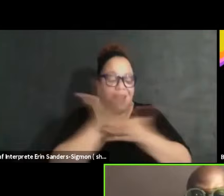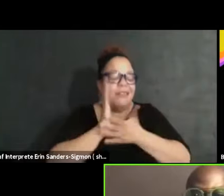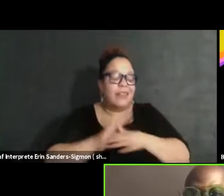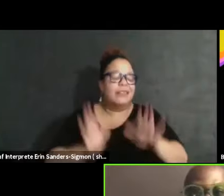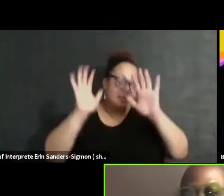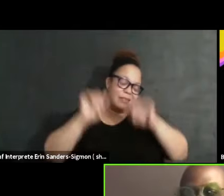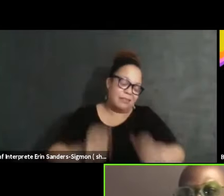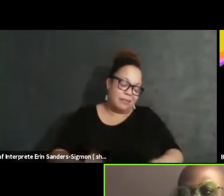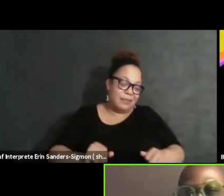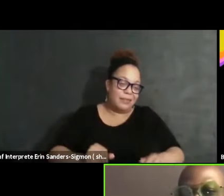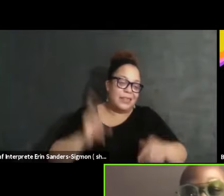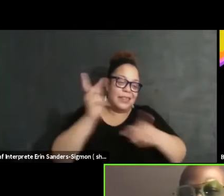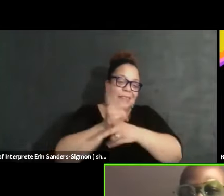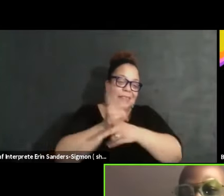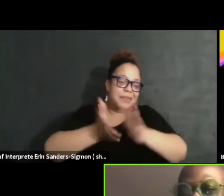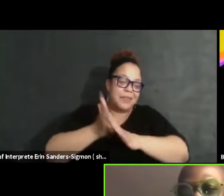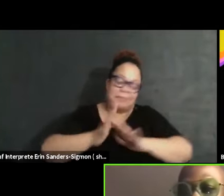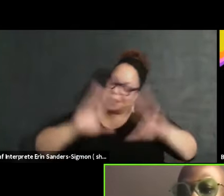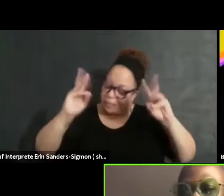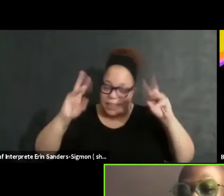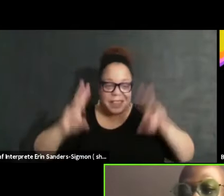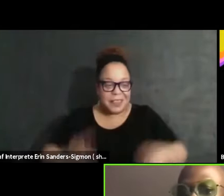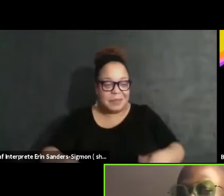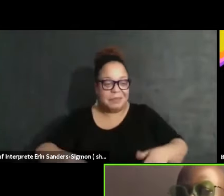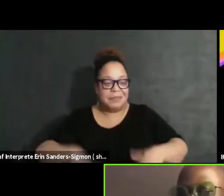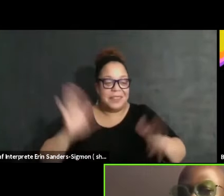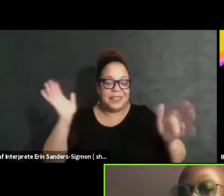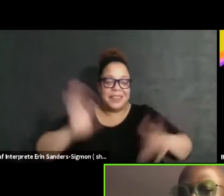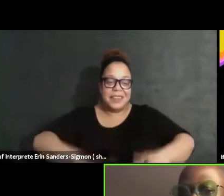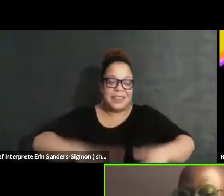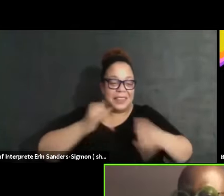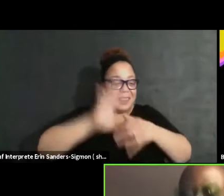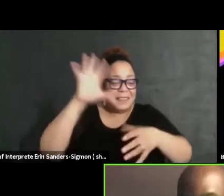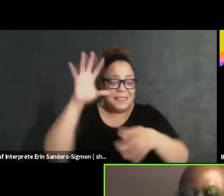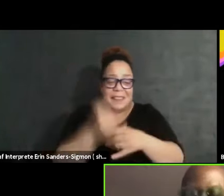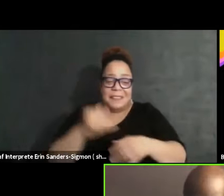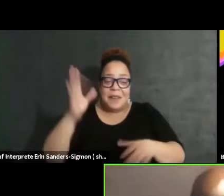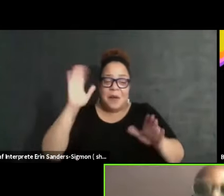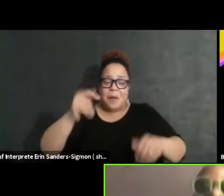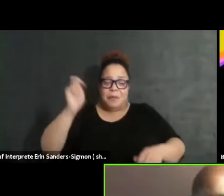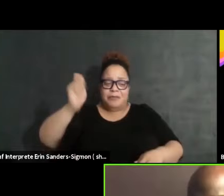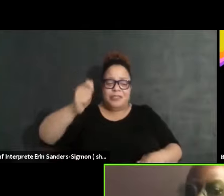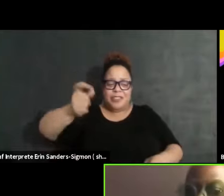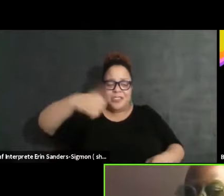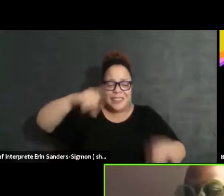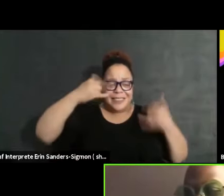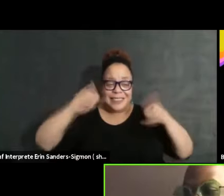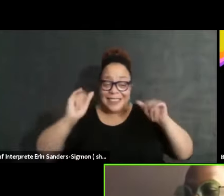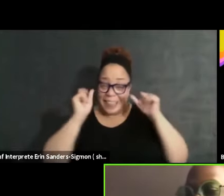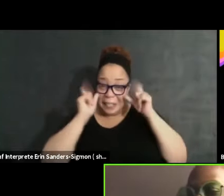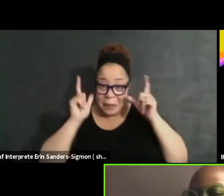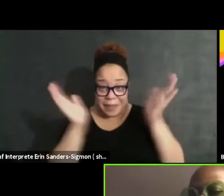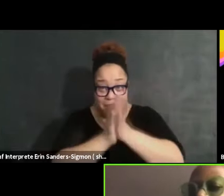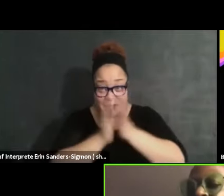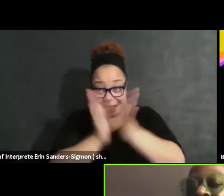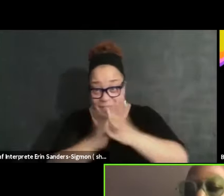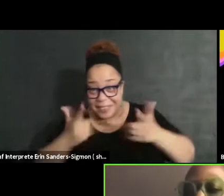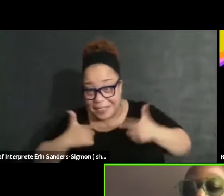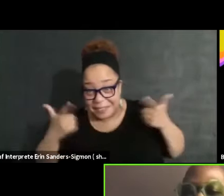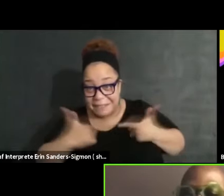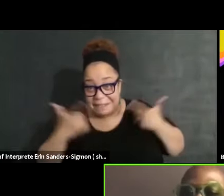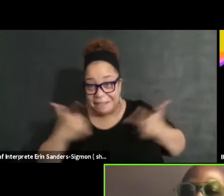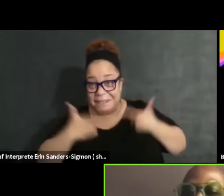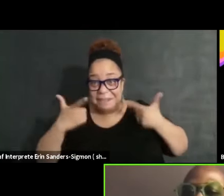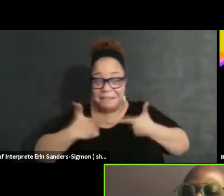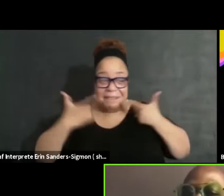round. Judges, I hope y'all are still awake. I hope y'all are uplifted as I am uplifted. Take a shot of water. The